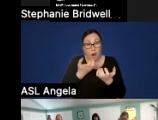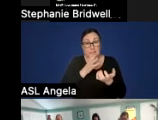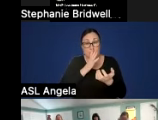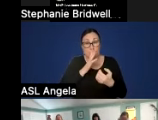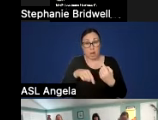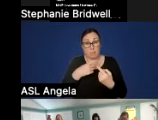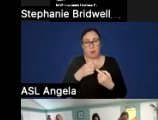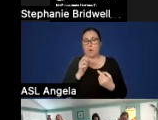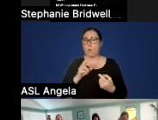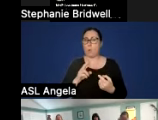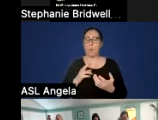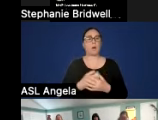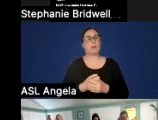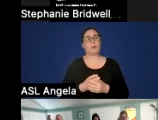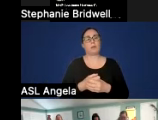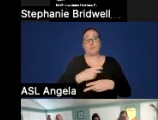they don't,